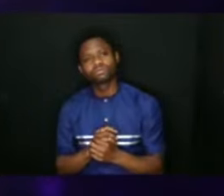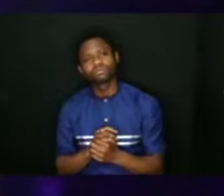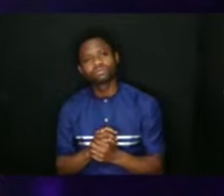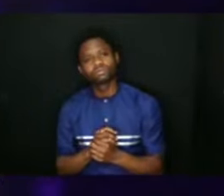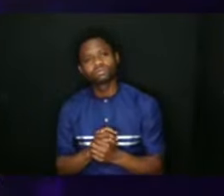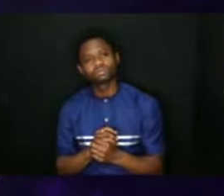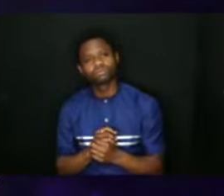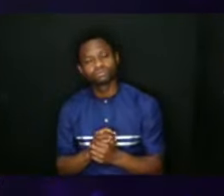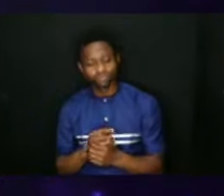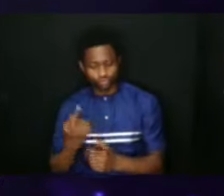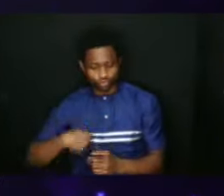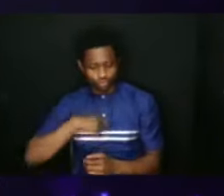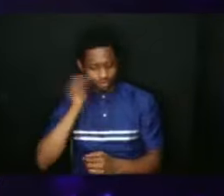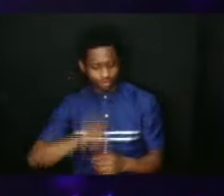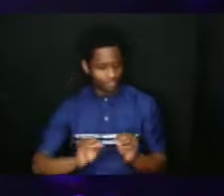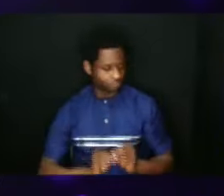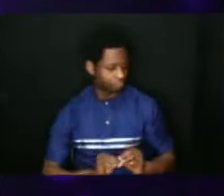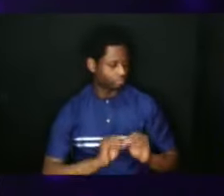that we must glow.